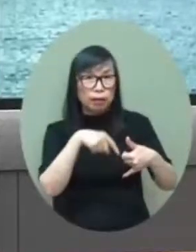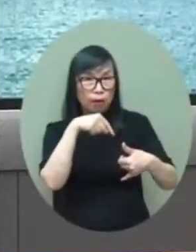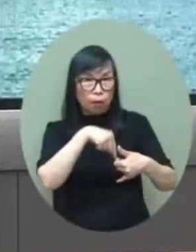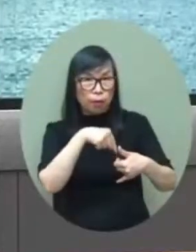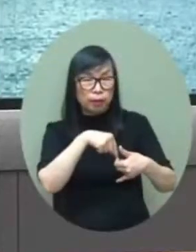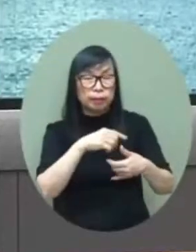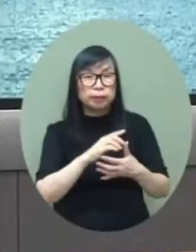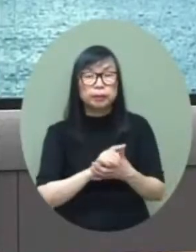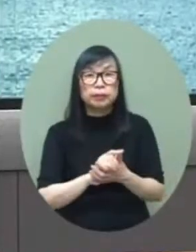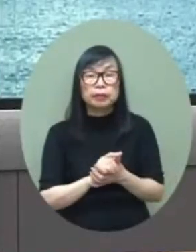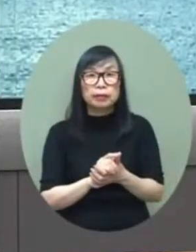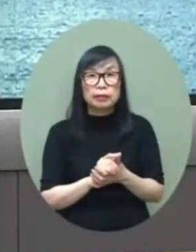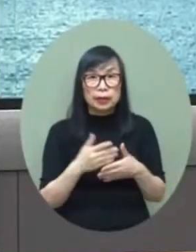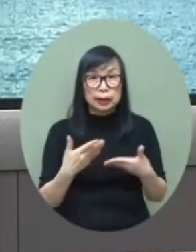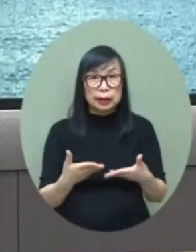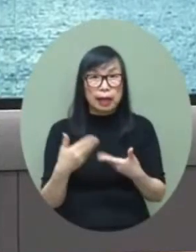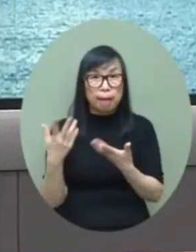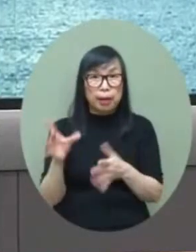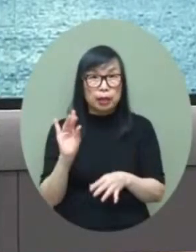patients.